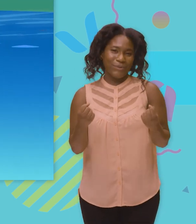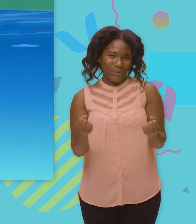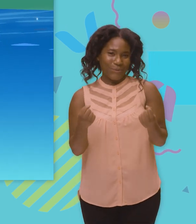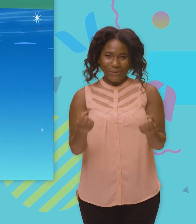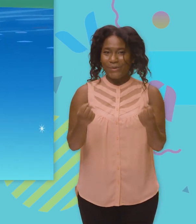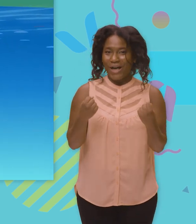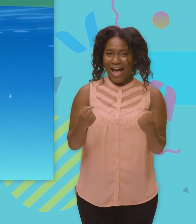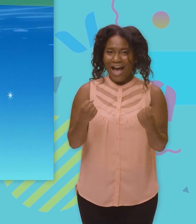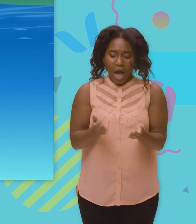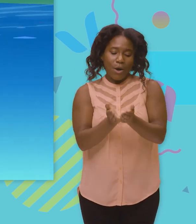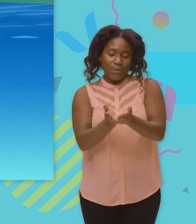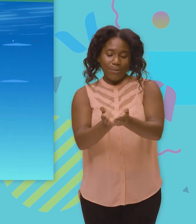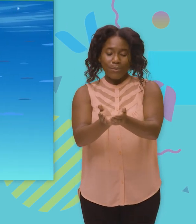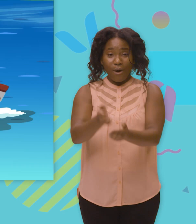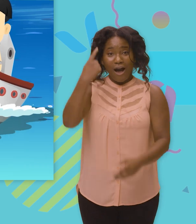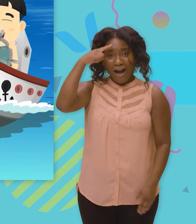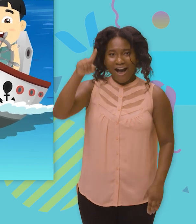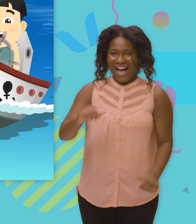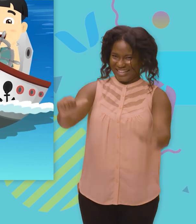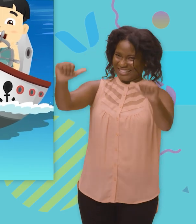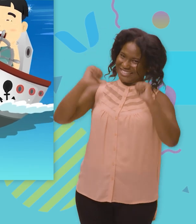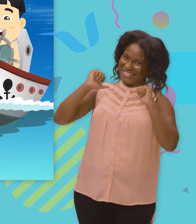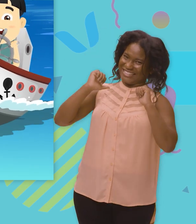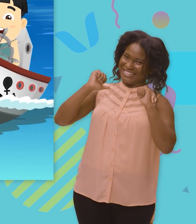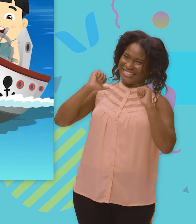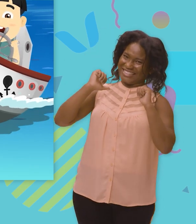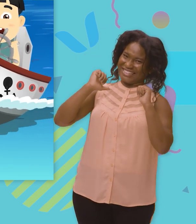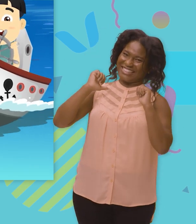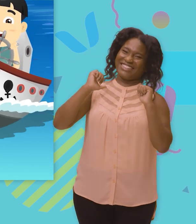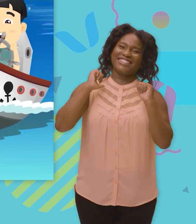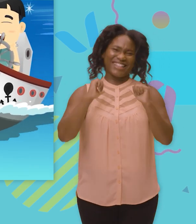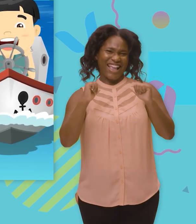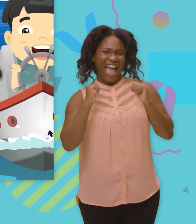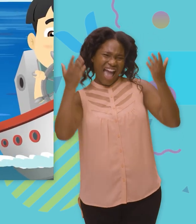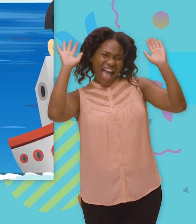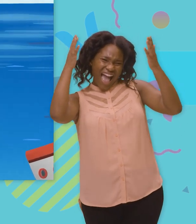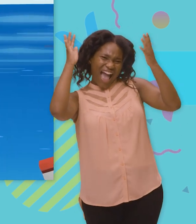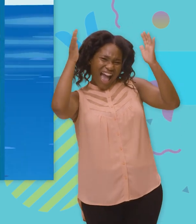Are for me.